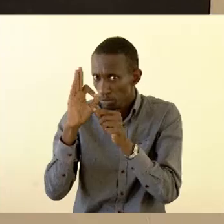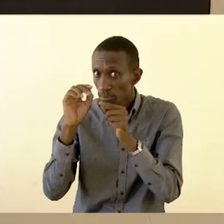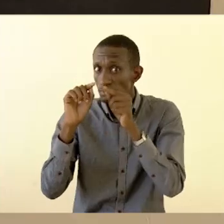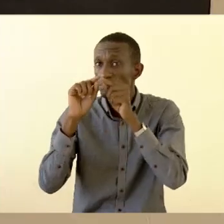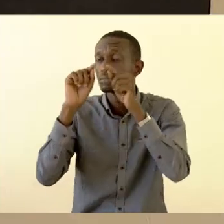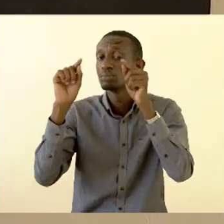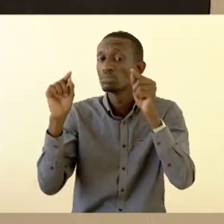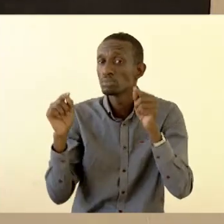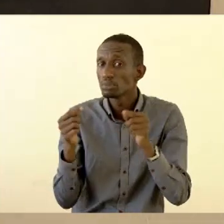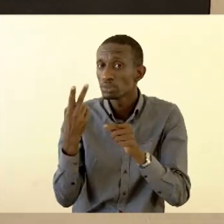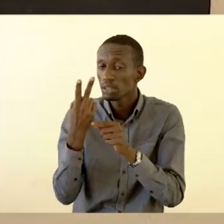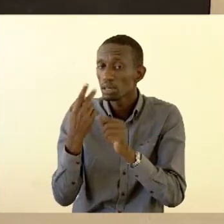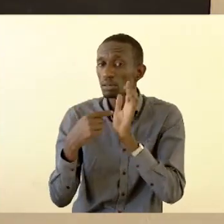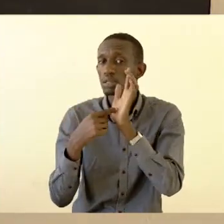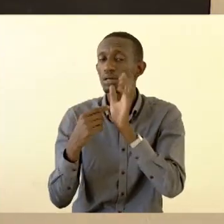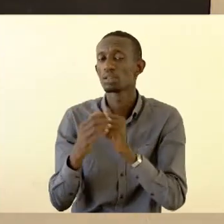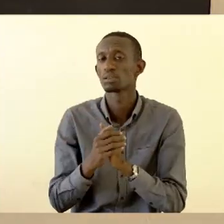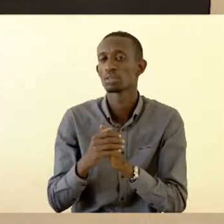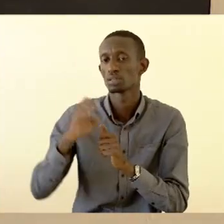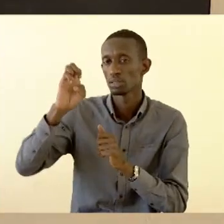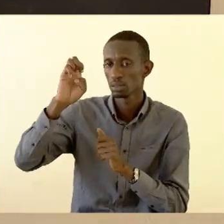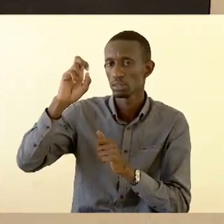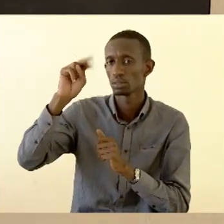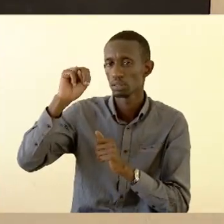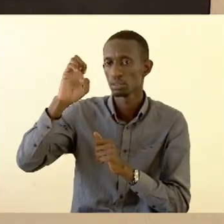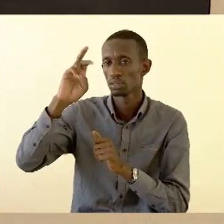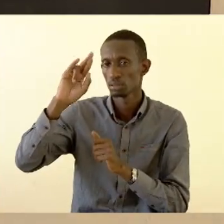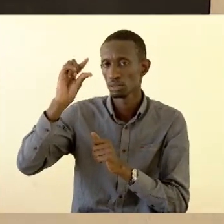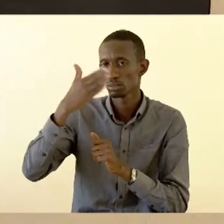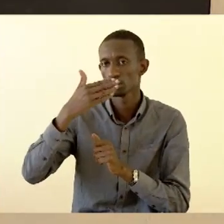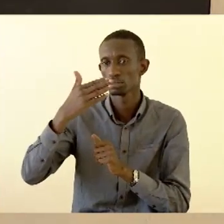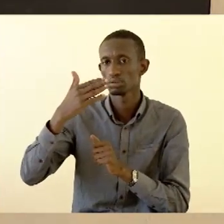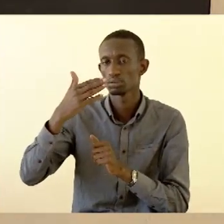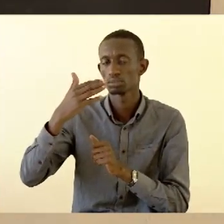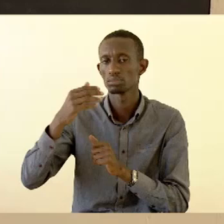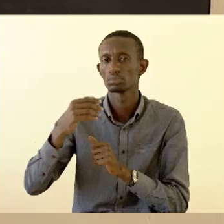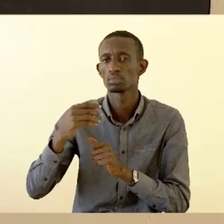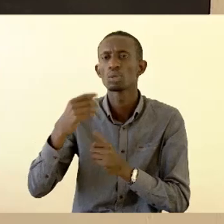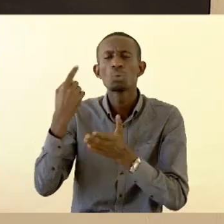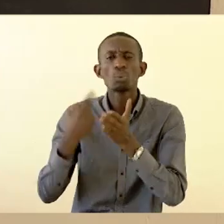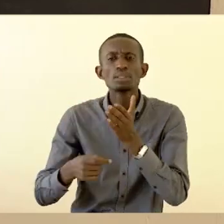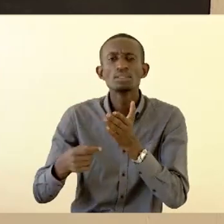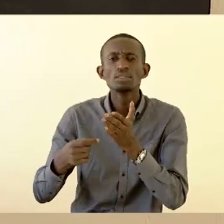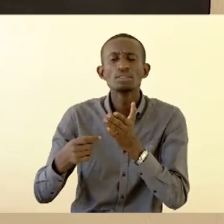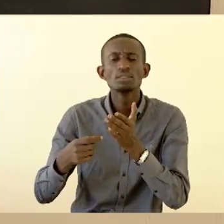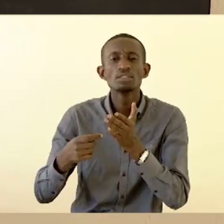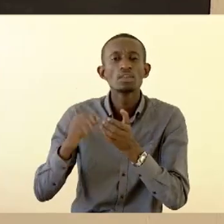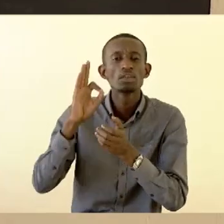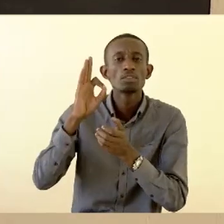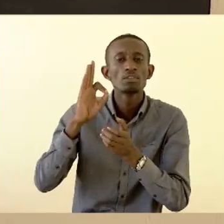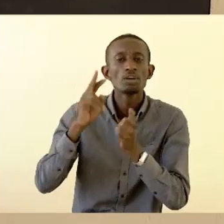is the atomic number of fluorine? From your periodic table, it's 9. So in the